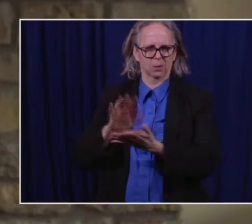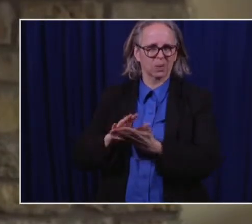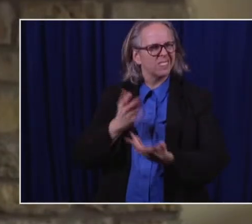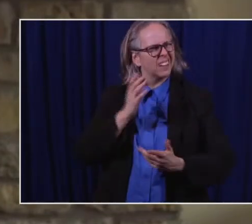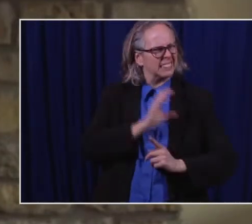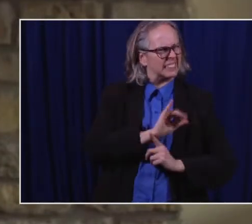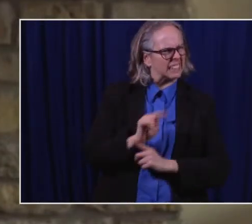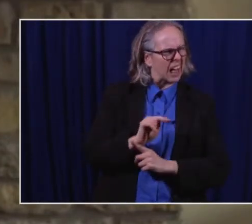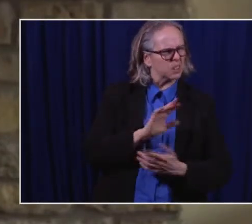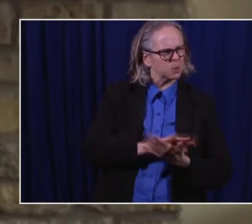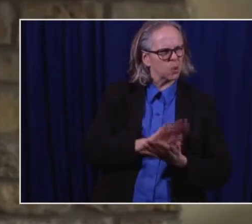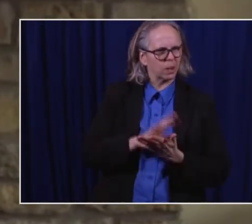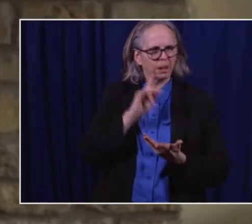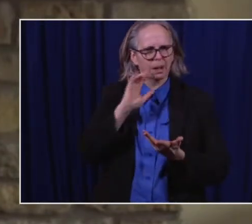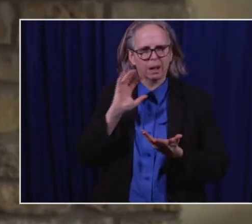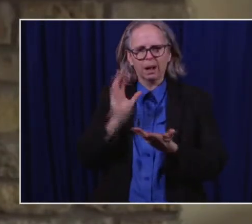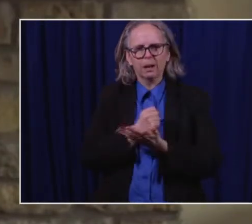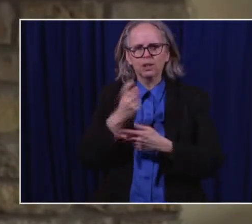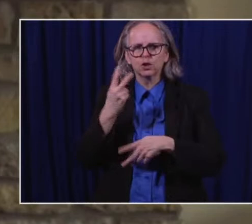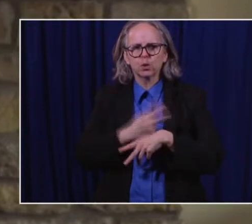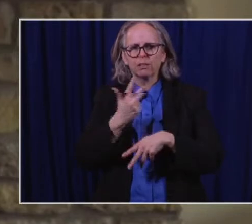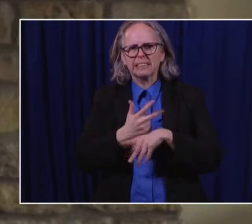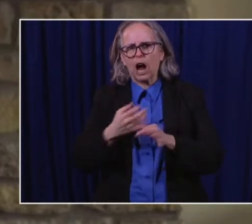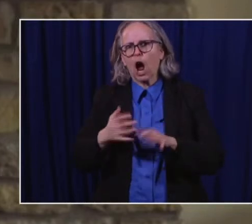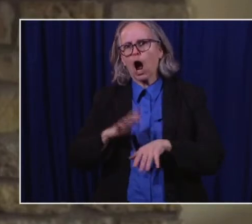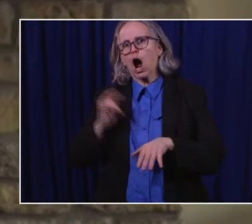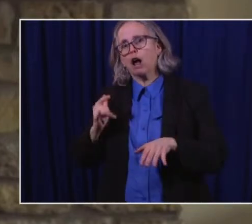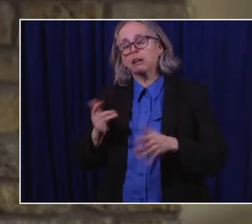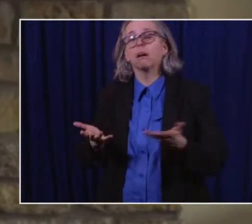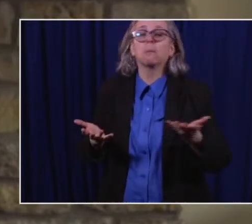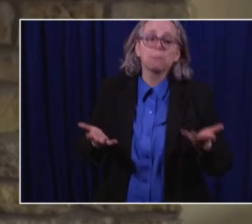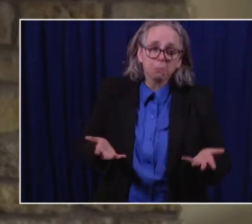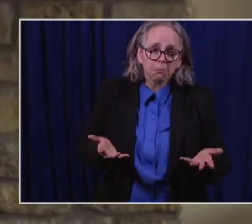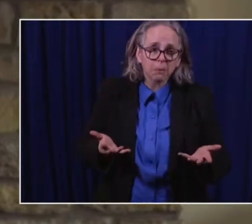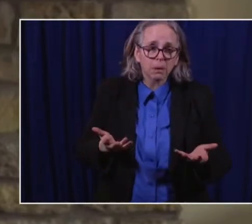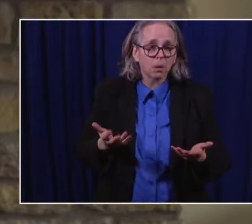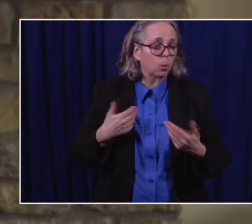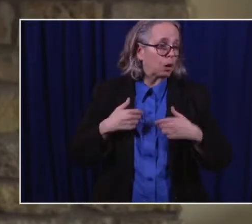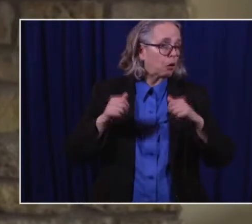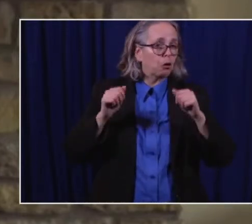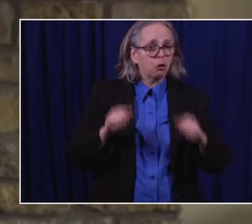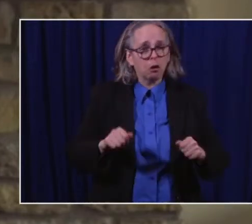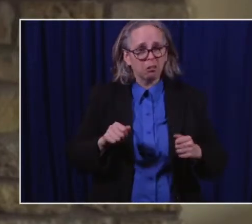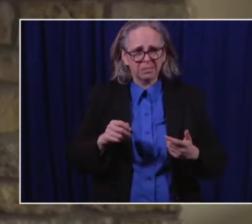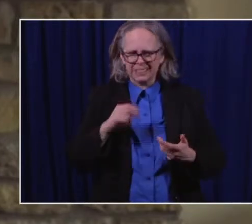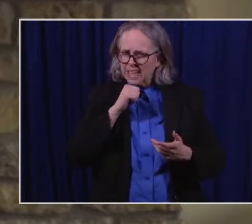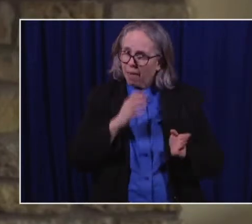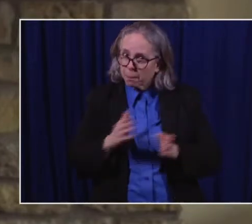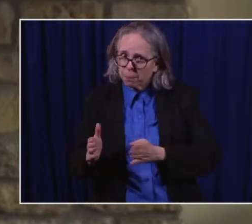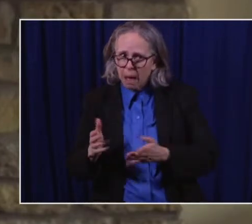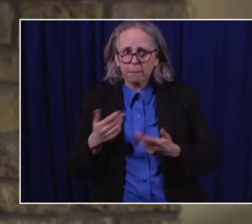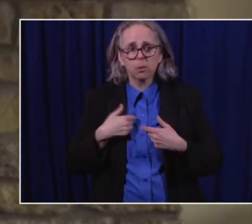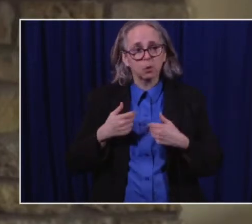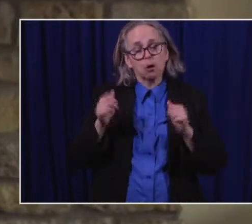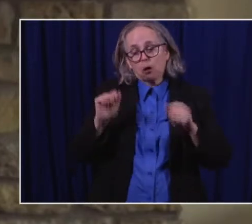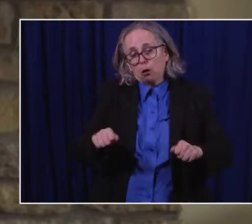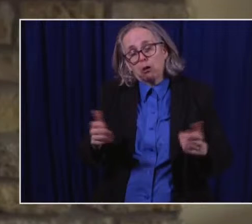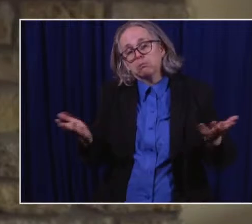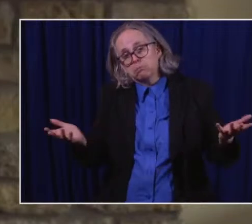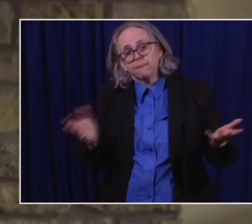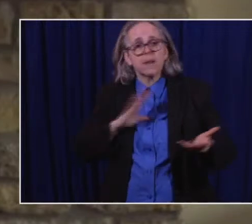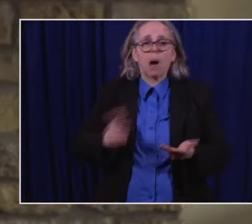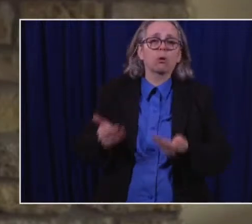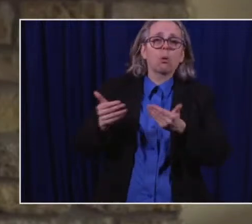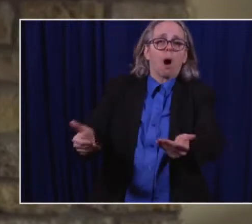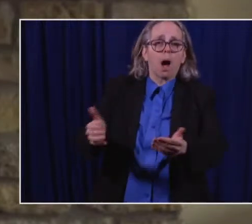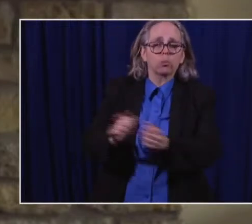3 day jump, and we were able to do it. Wasn't our original plan. We were able to do it, and again, we got to